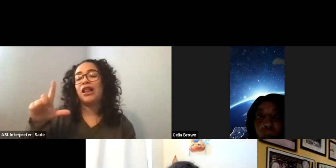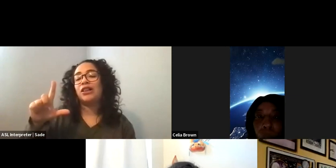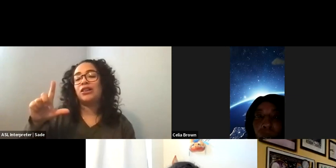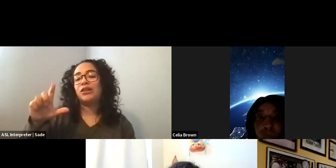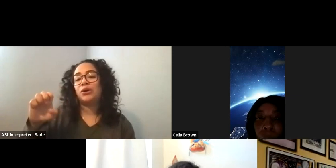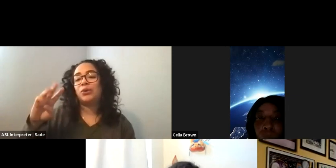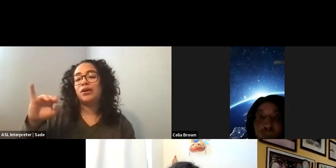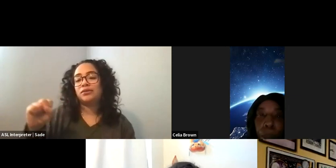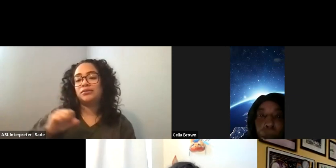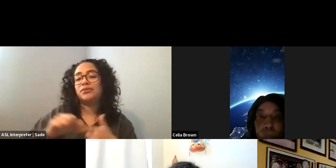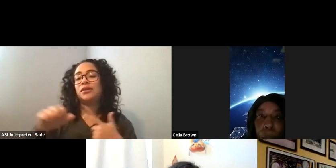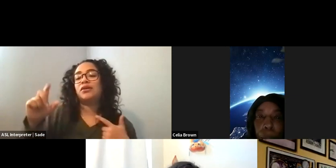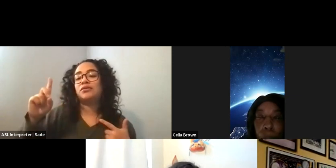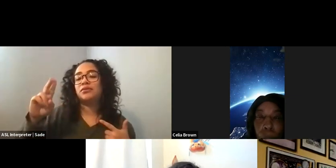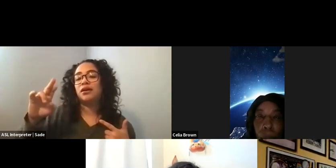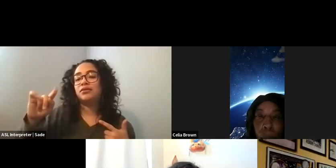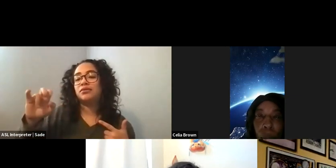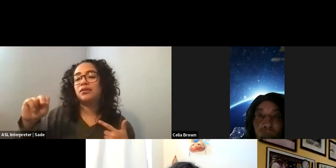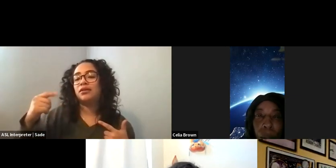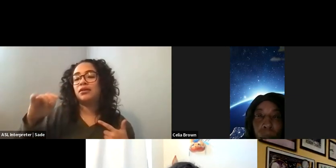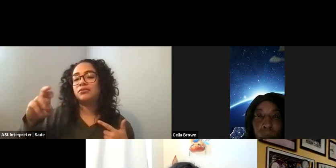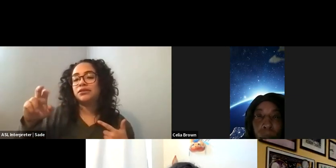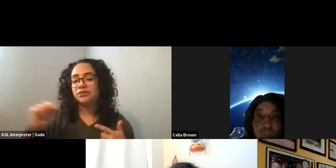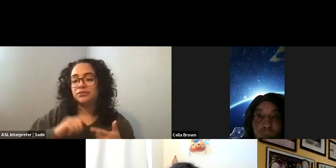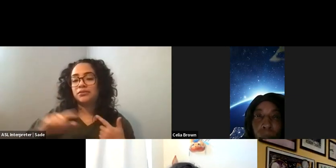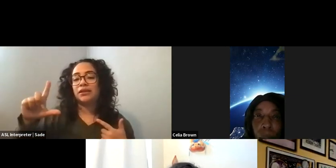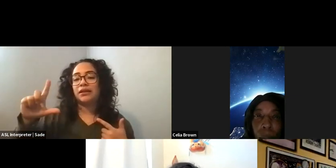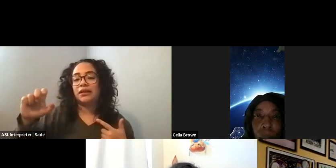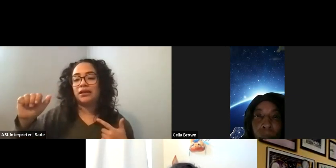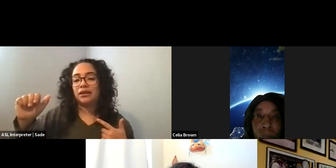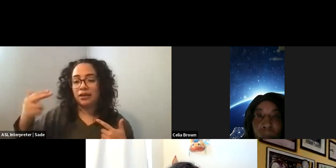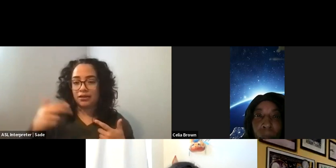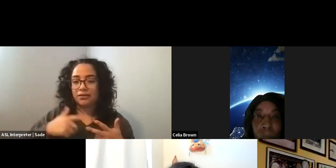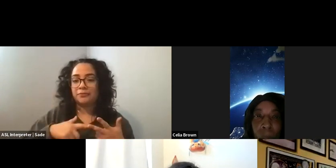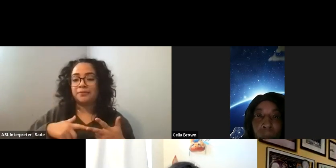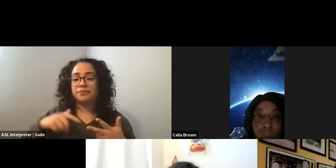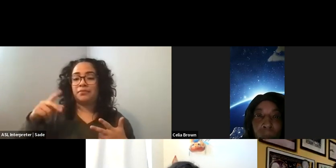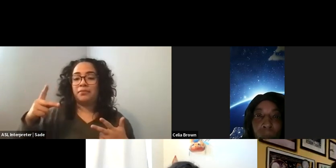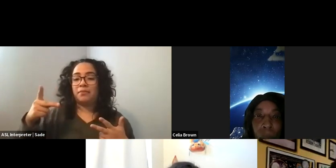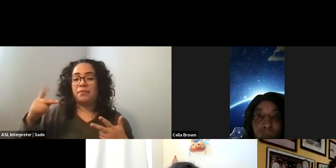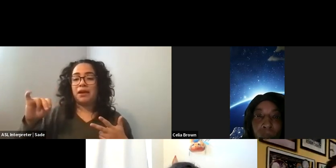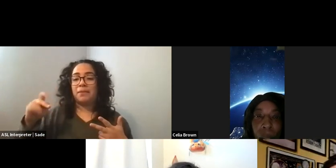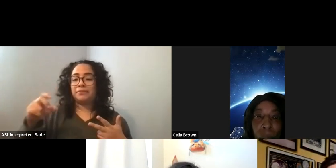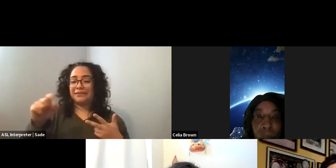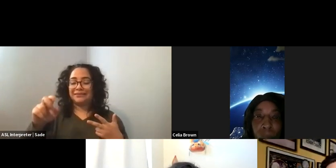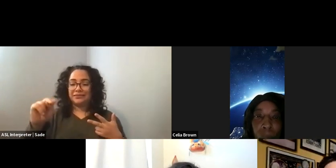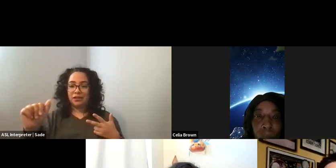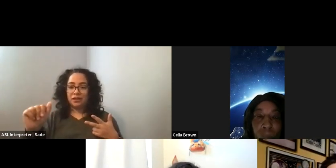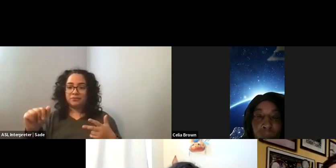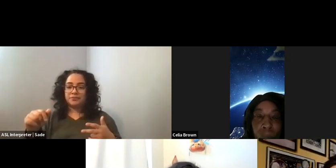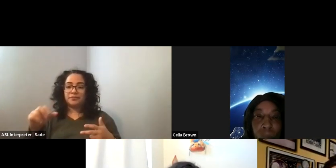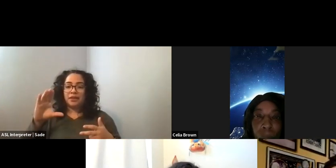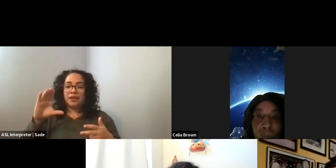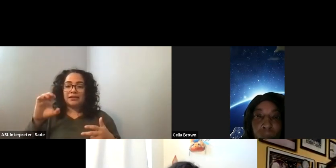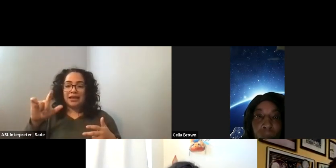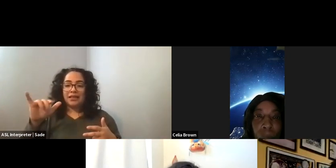In the mad liberation world, I want to name Celia Brown, who's here, Kathy Flaherty, Leah Ida Harris,